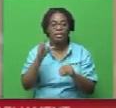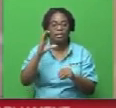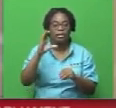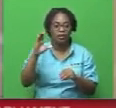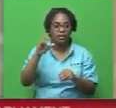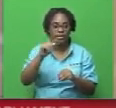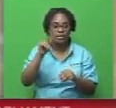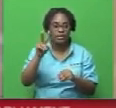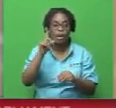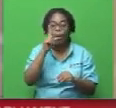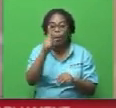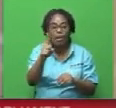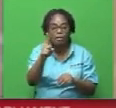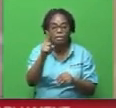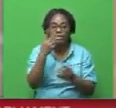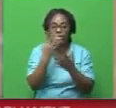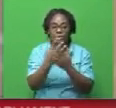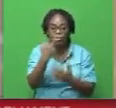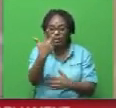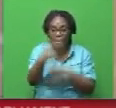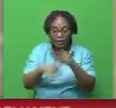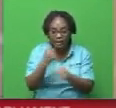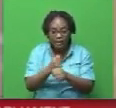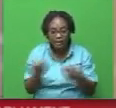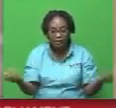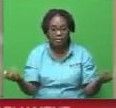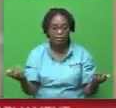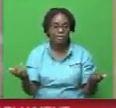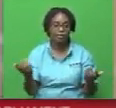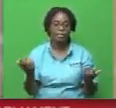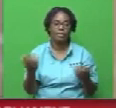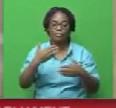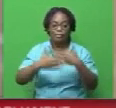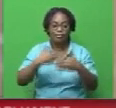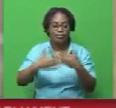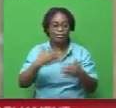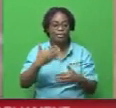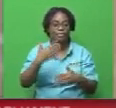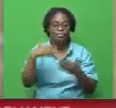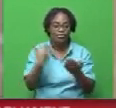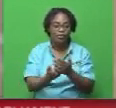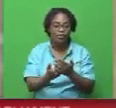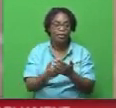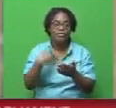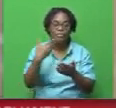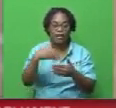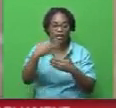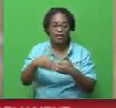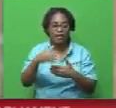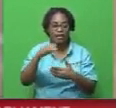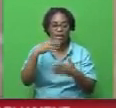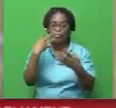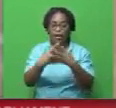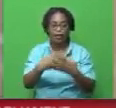In one prison. At the rate we go in, by the time they get to another prison, all the TV cameras in MSP will stop working, and they may